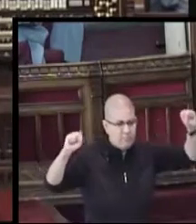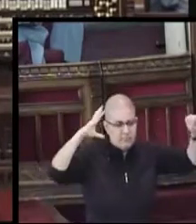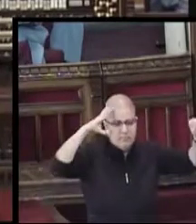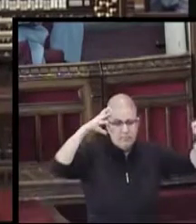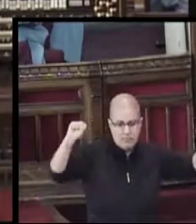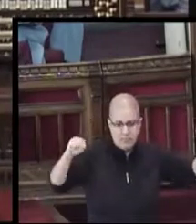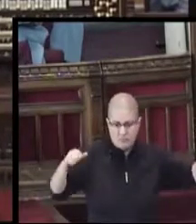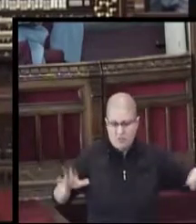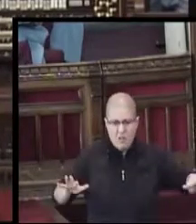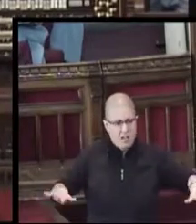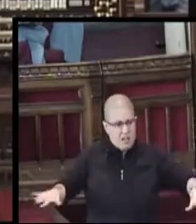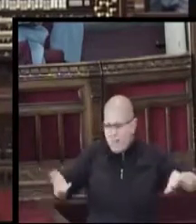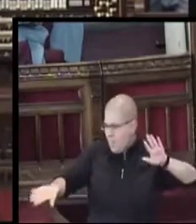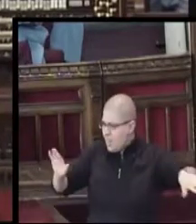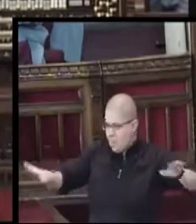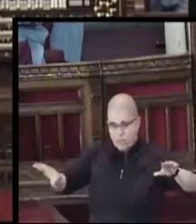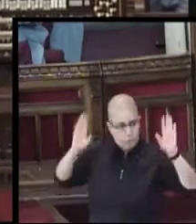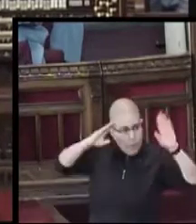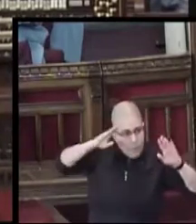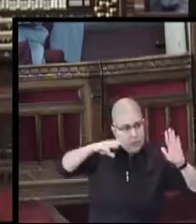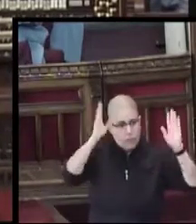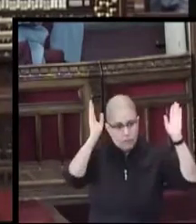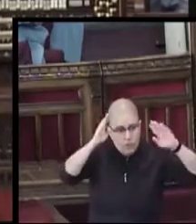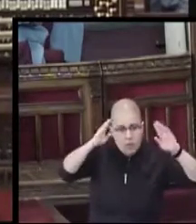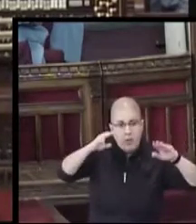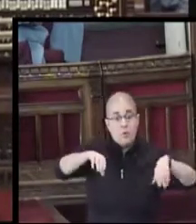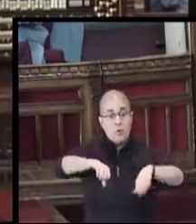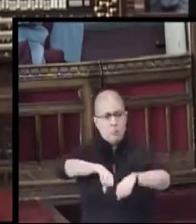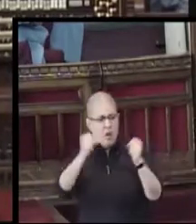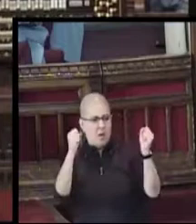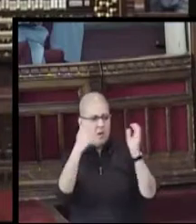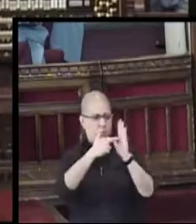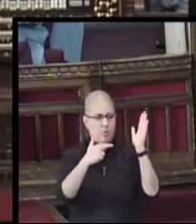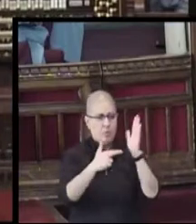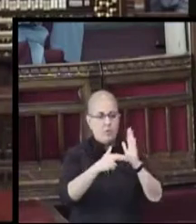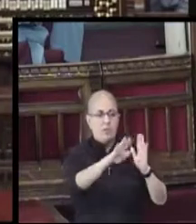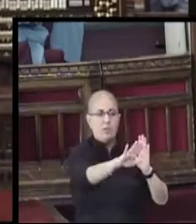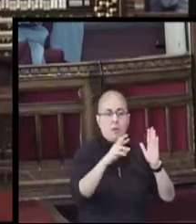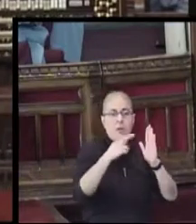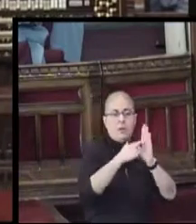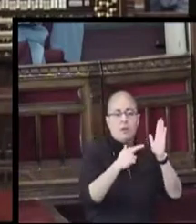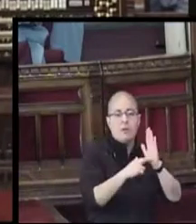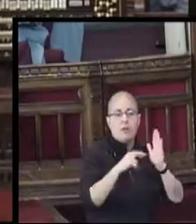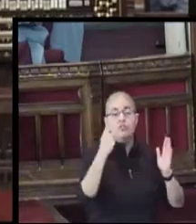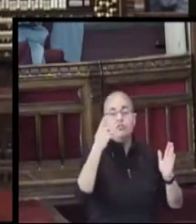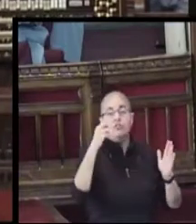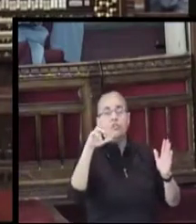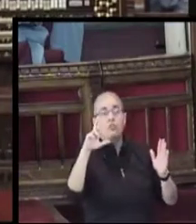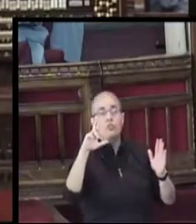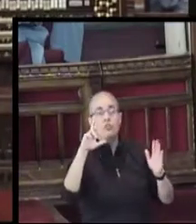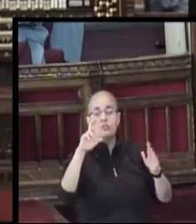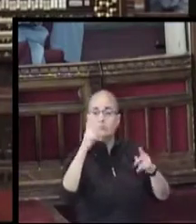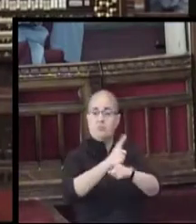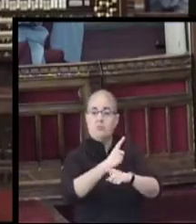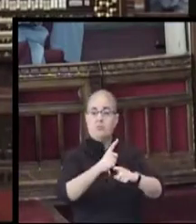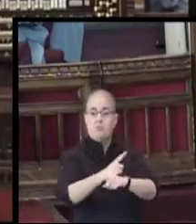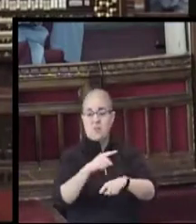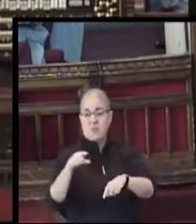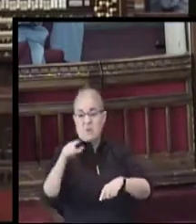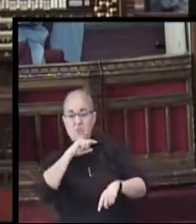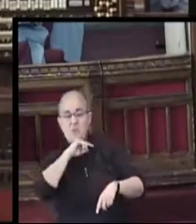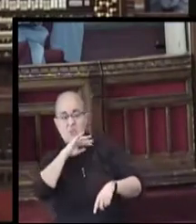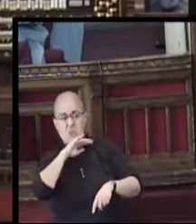ruffling feathers, getting in trouble, breaking the rules. He broke the rules of gender norms. He touched the